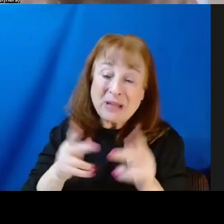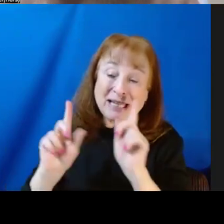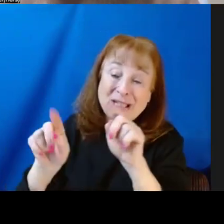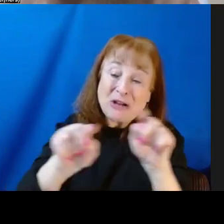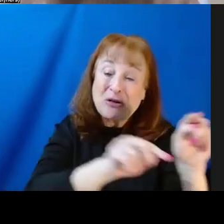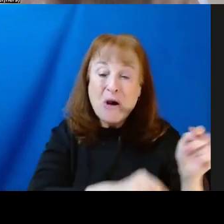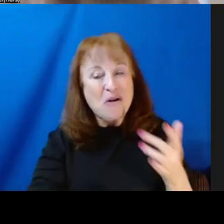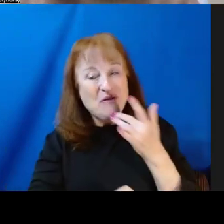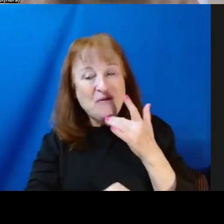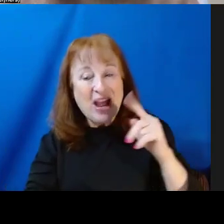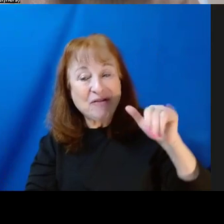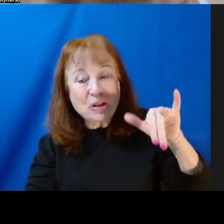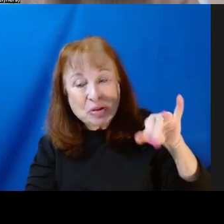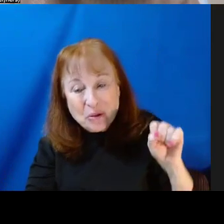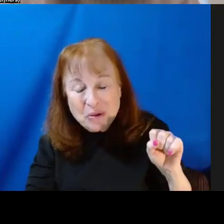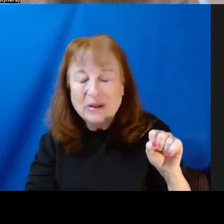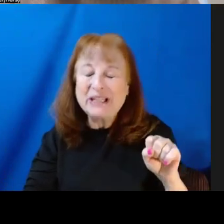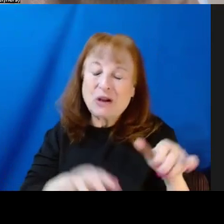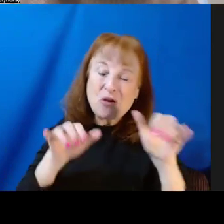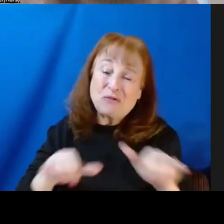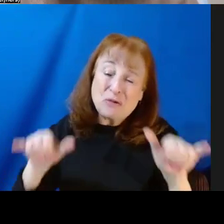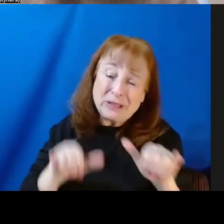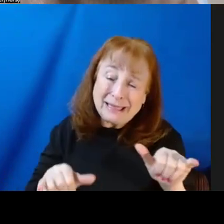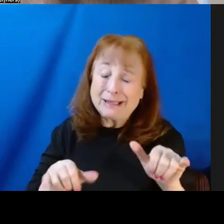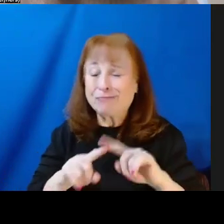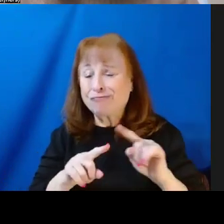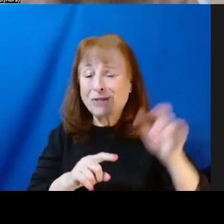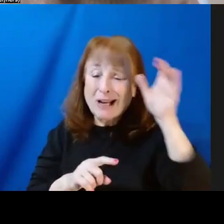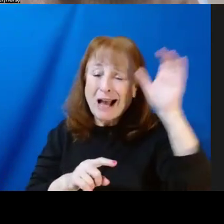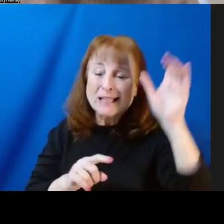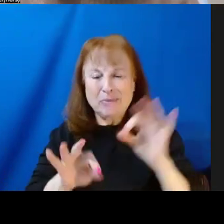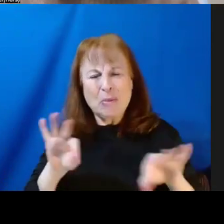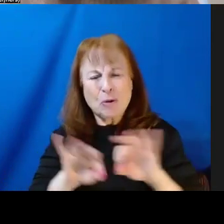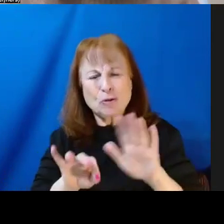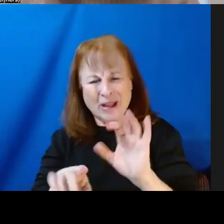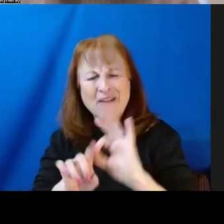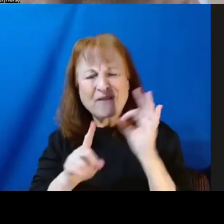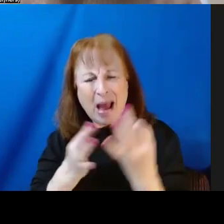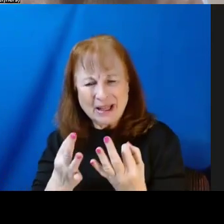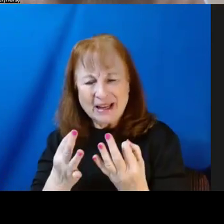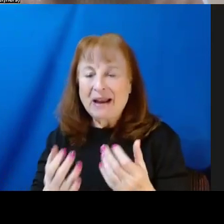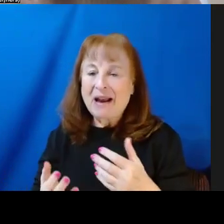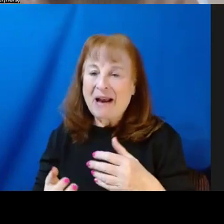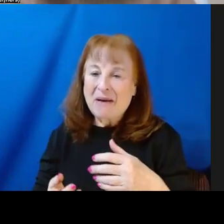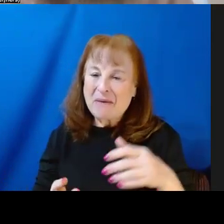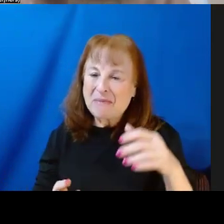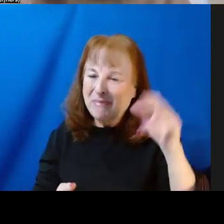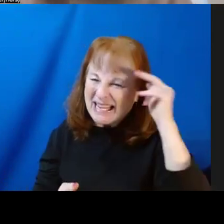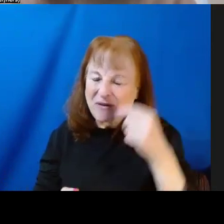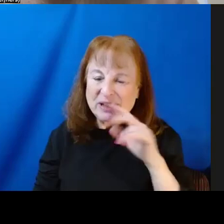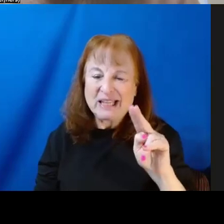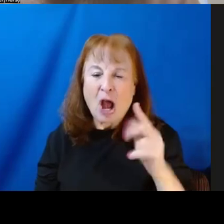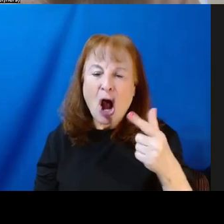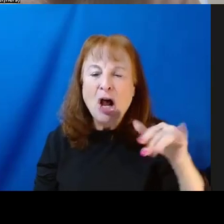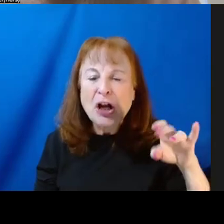favorite toys, routines and concepts that are important to the family culture, like my nephew saying Uggies or my daughter using